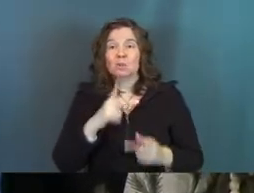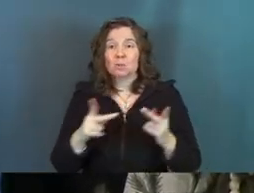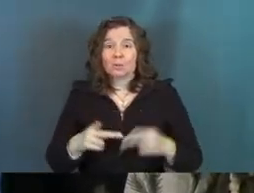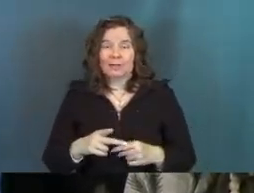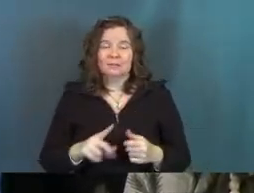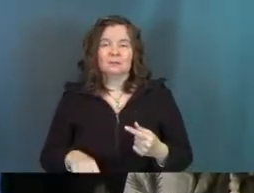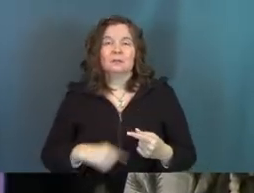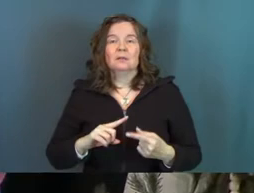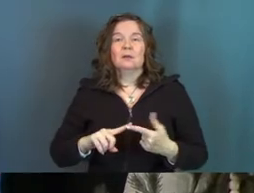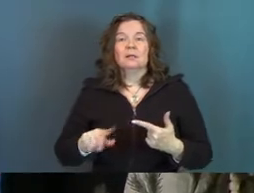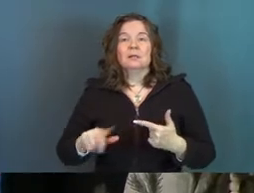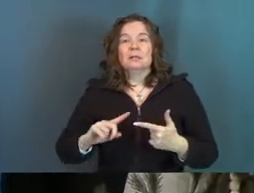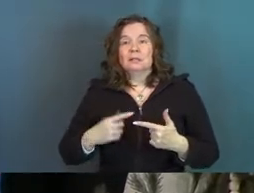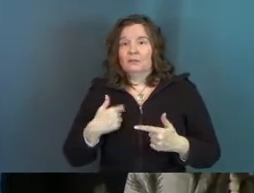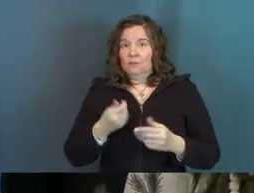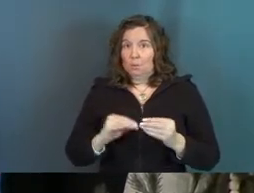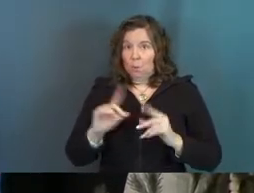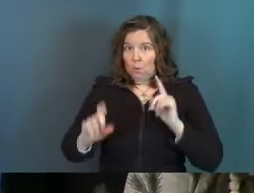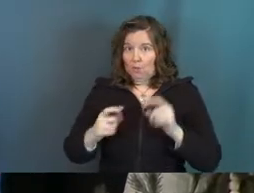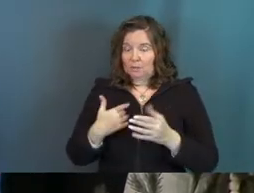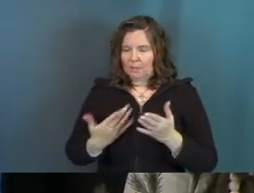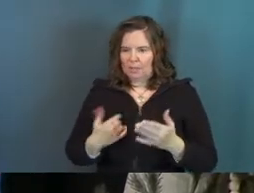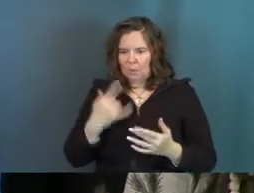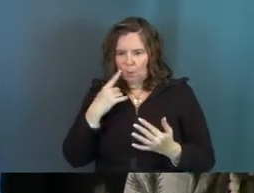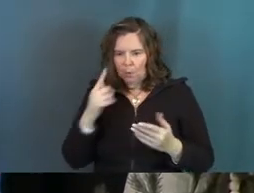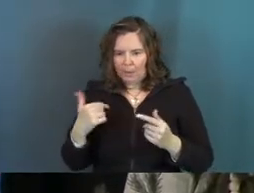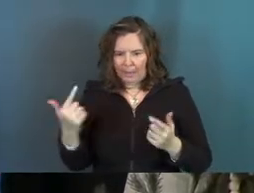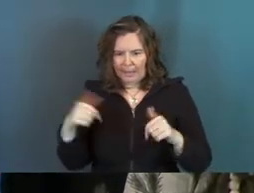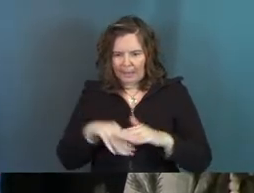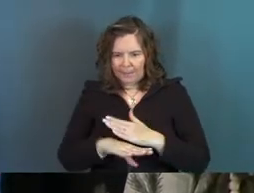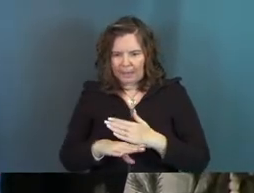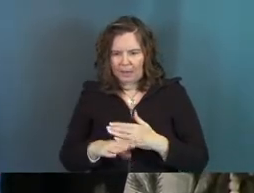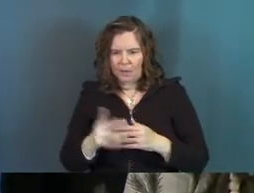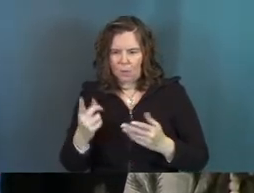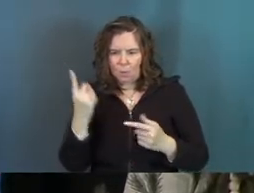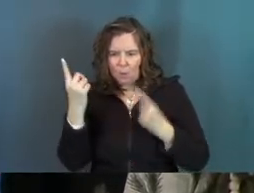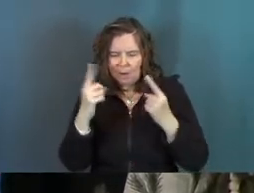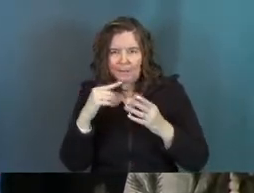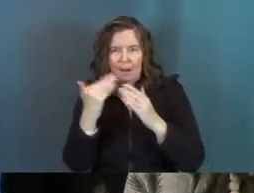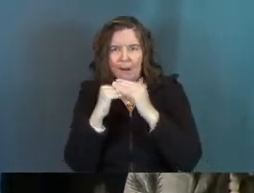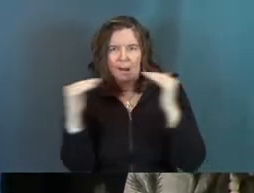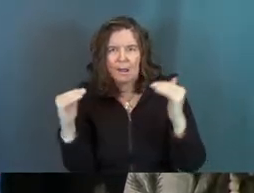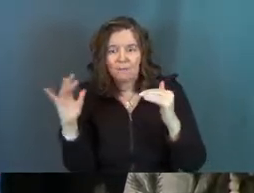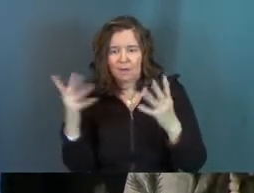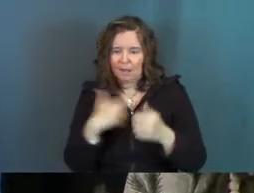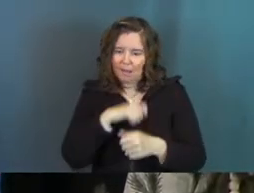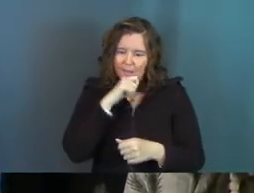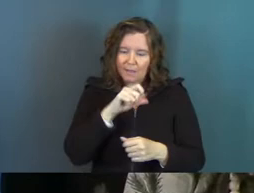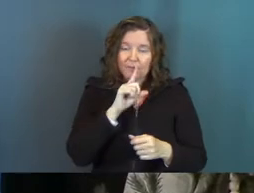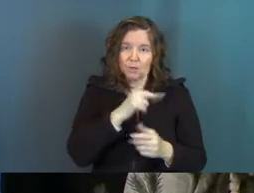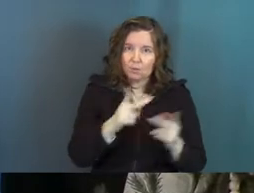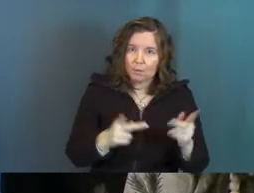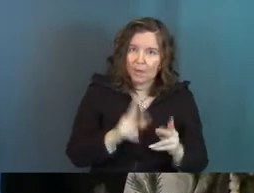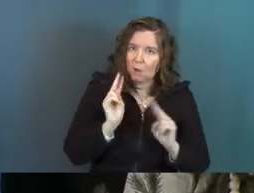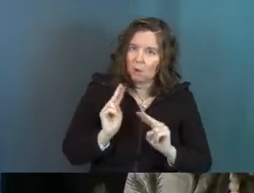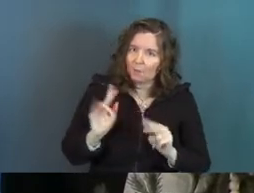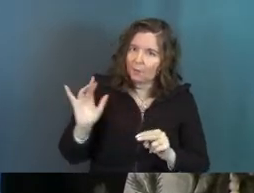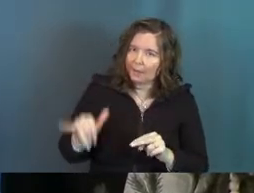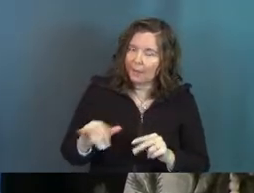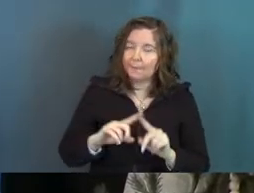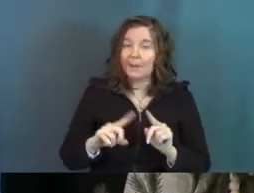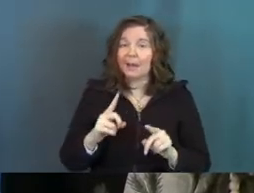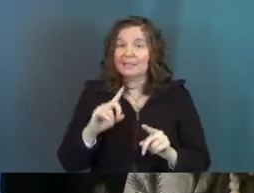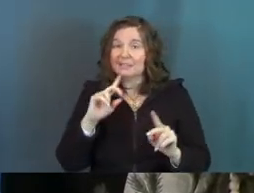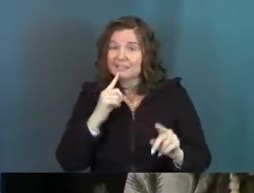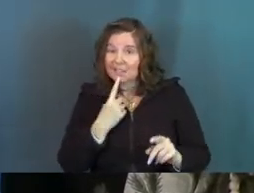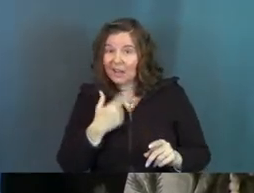place? A few more questions, because some of you guys are in here, and you're like, hey, when I came in wondering about heaven, like, I love that it's an actual place, looking forward to it, but